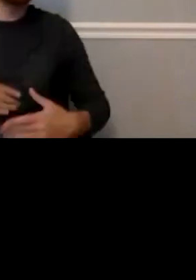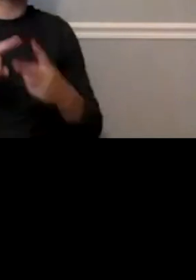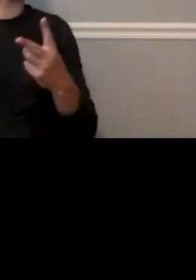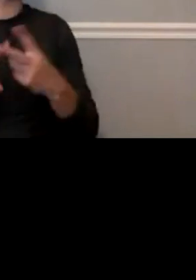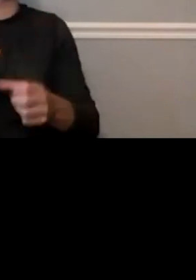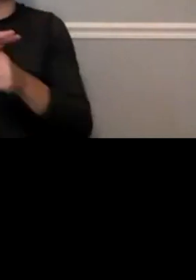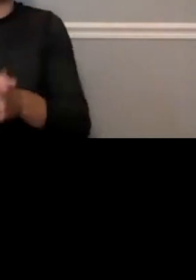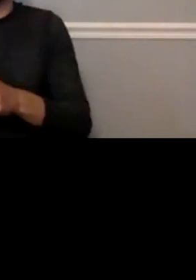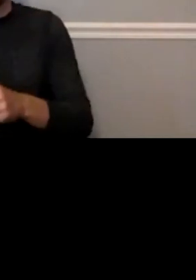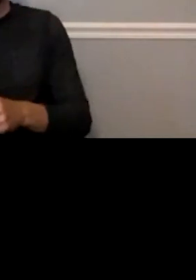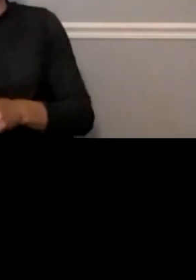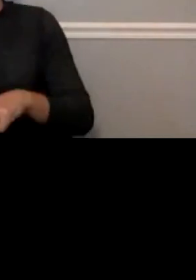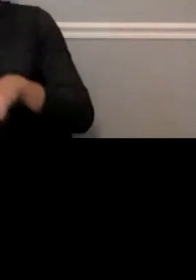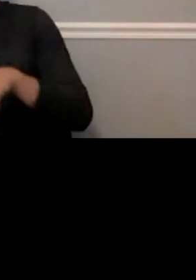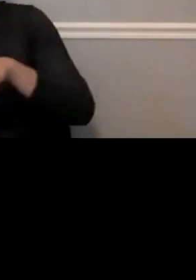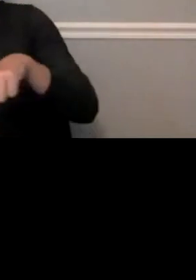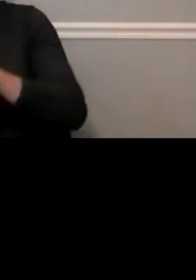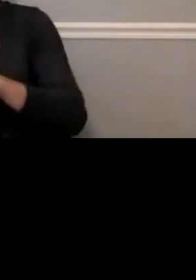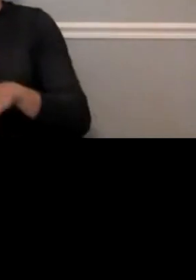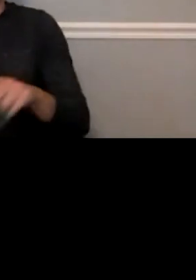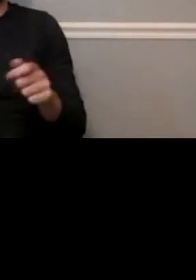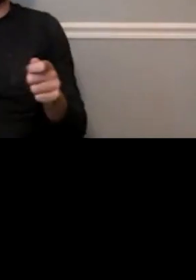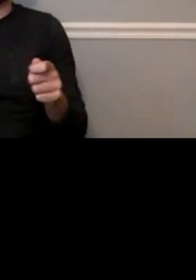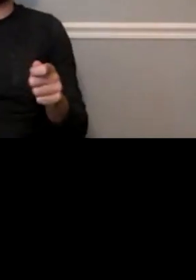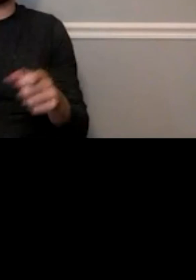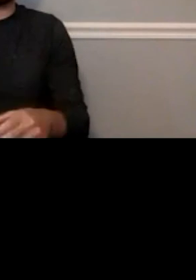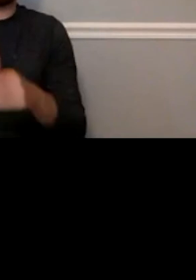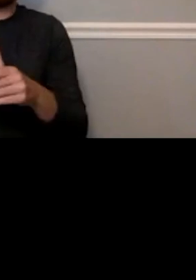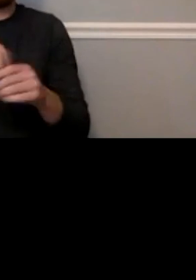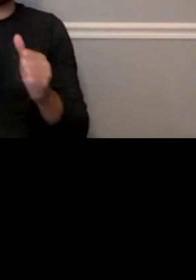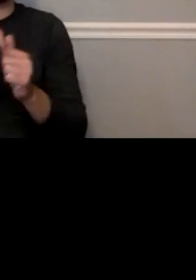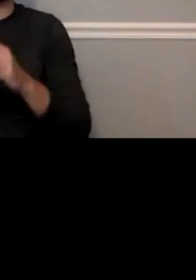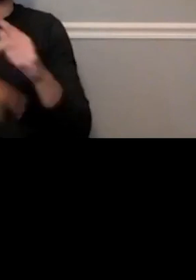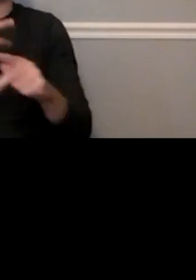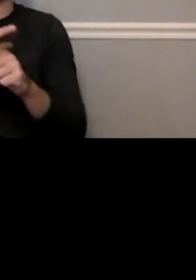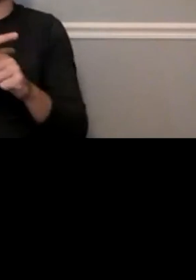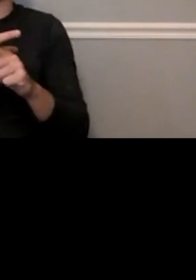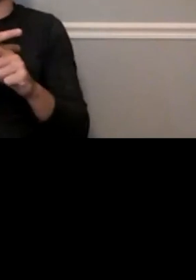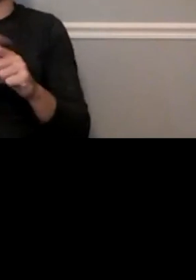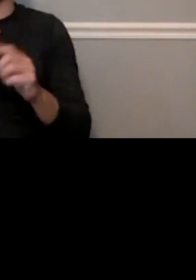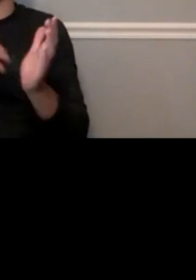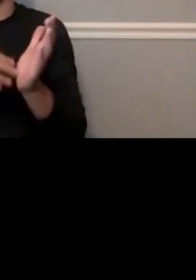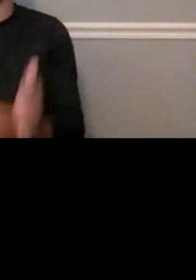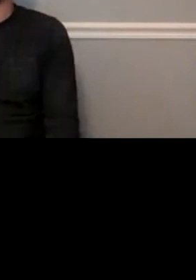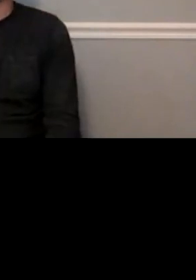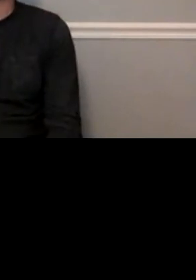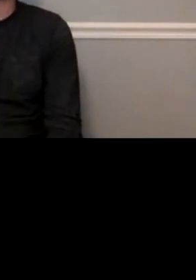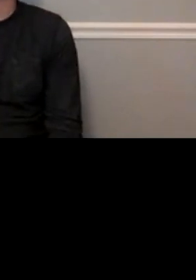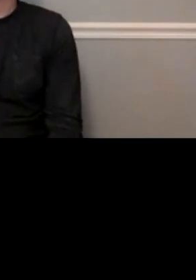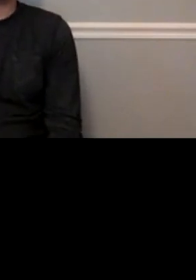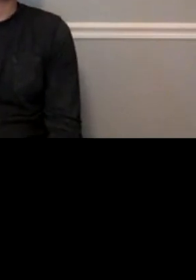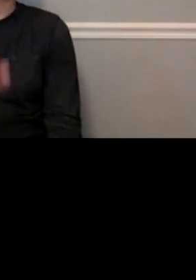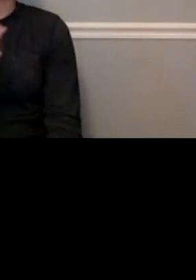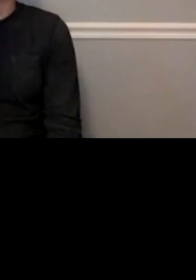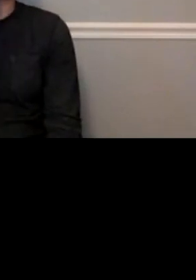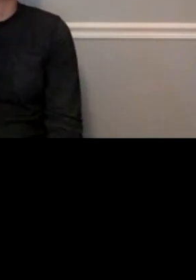other confounds have been adequately controlled for in these types of studies you're presenting? Okay, so for the first